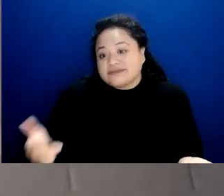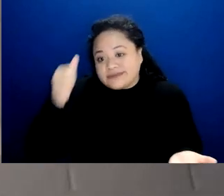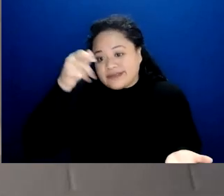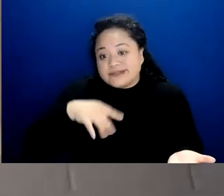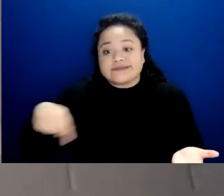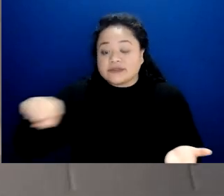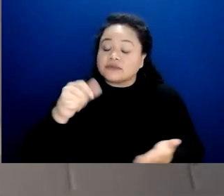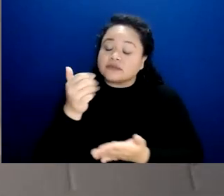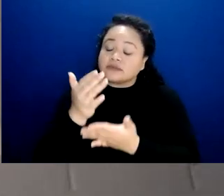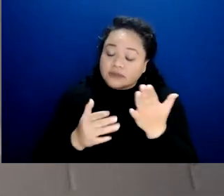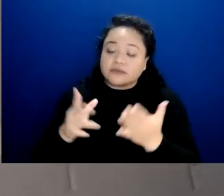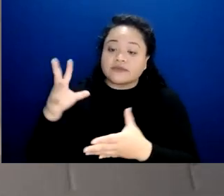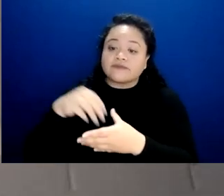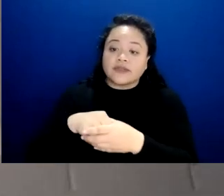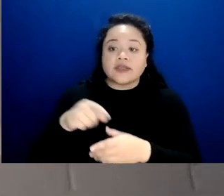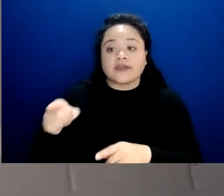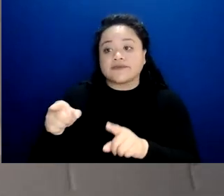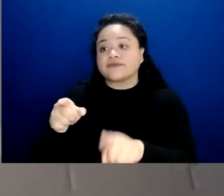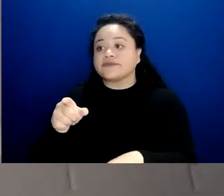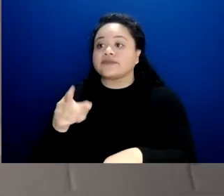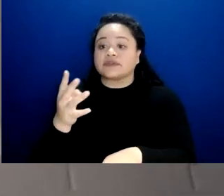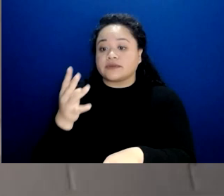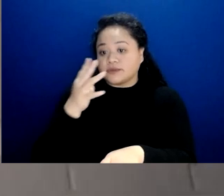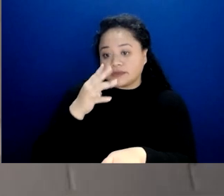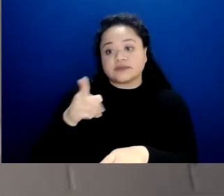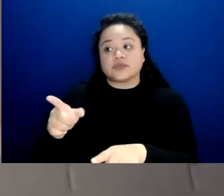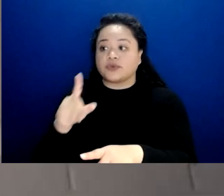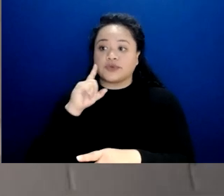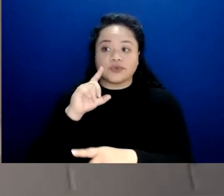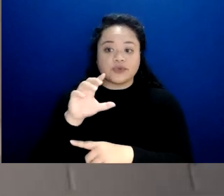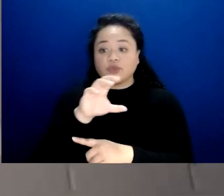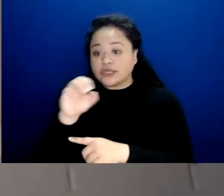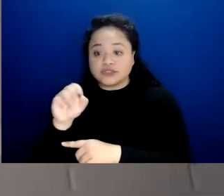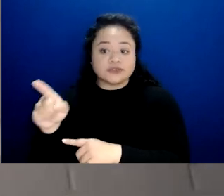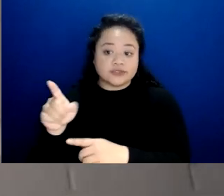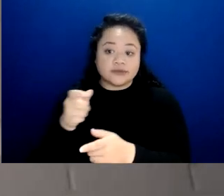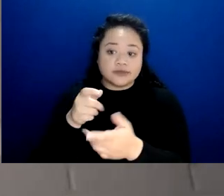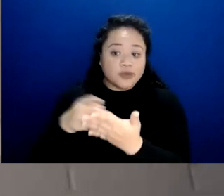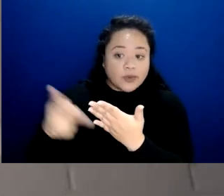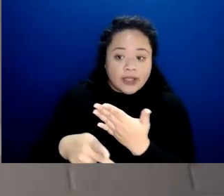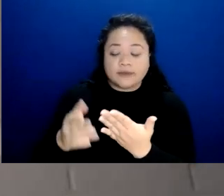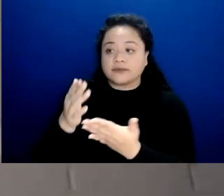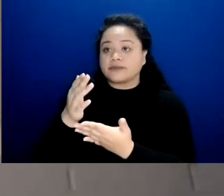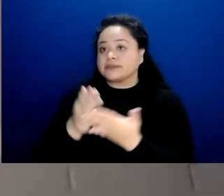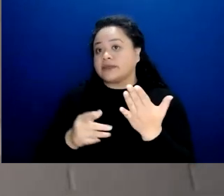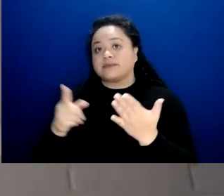corrections program, some were paroled to the street, some were on probation, some were referrals from what was then